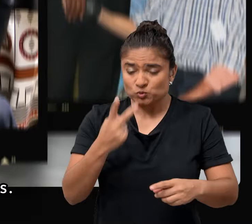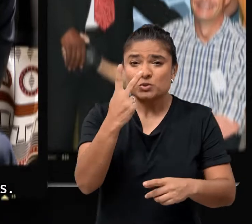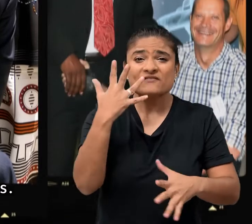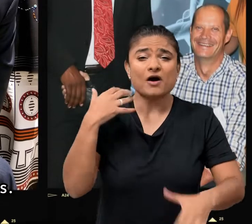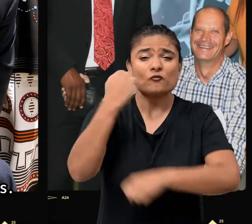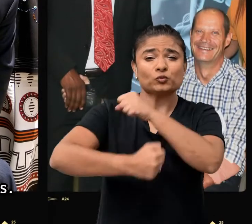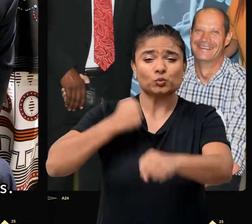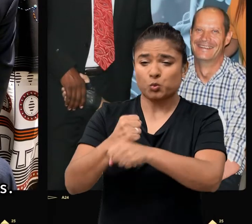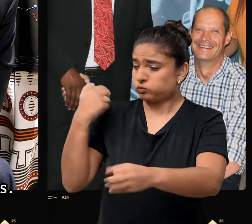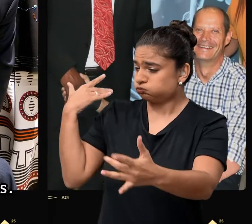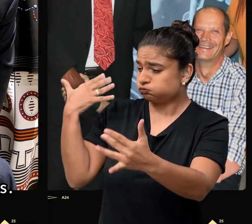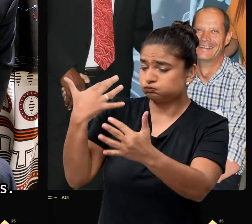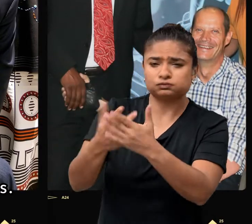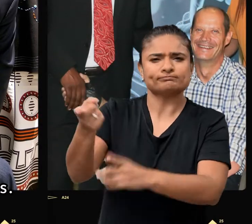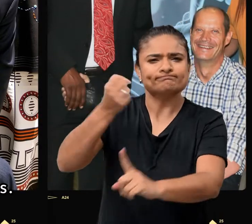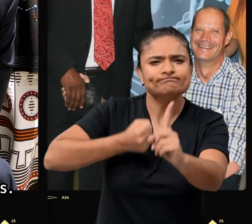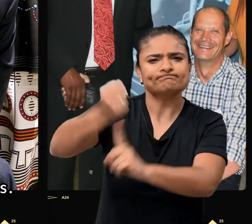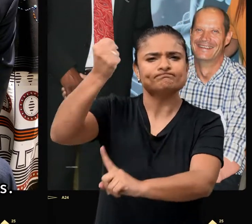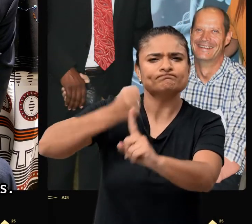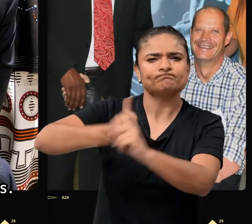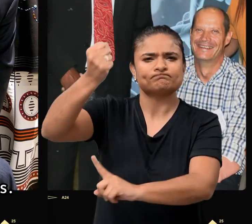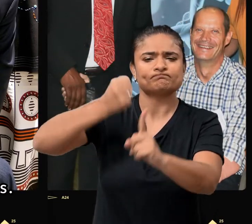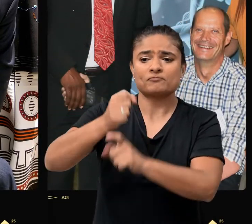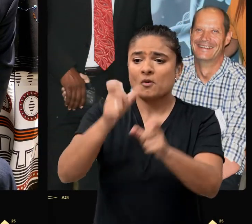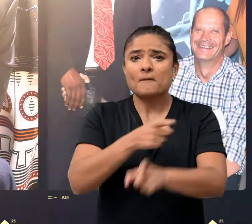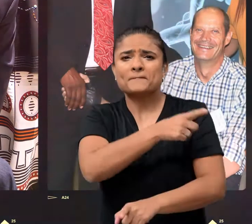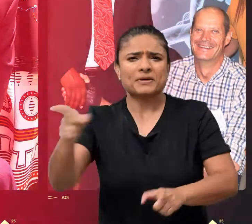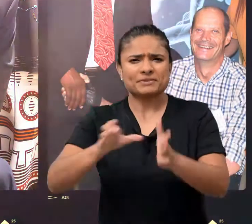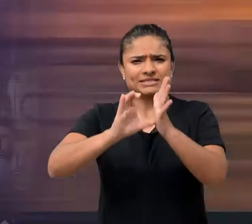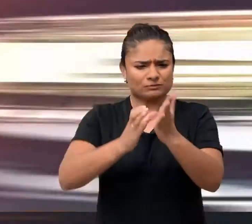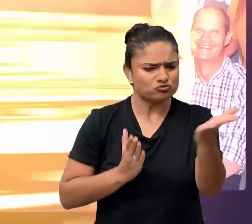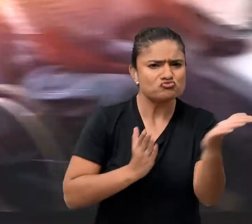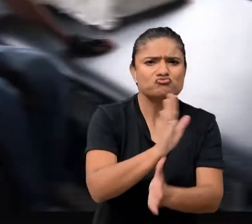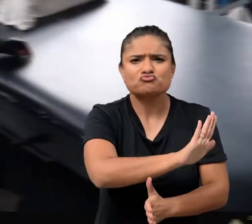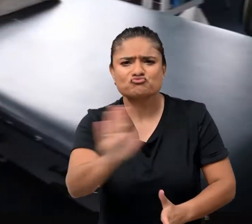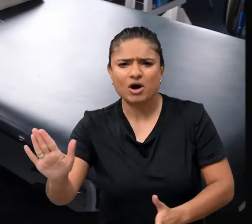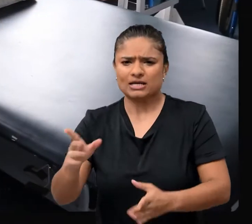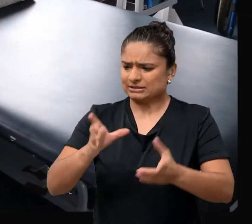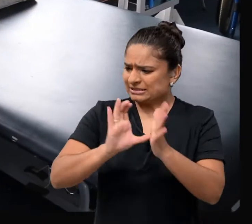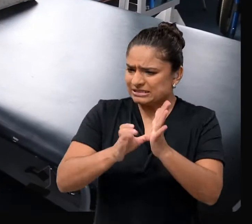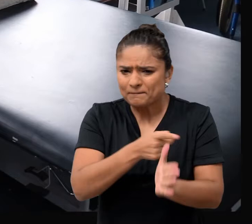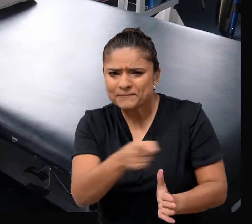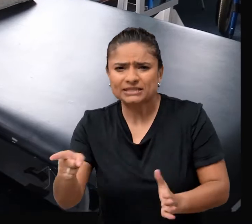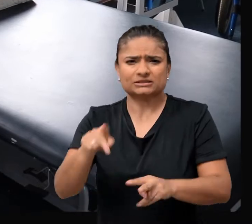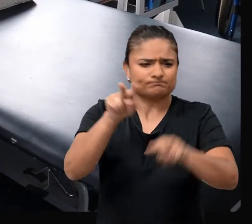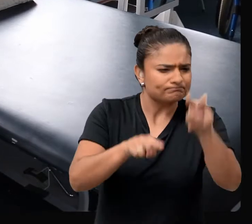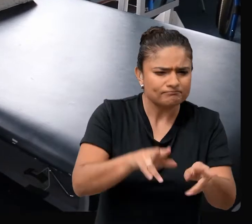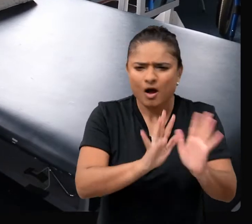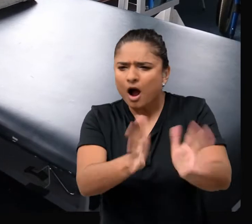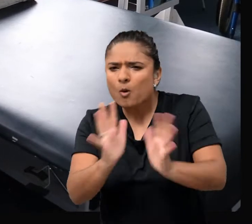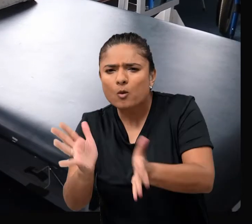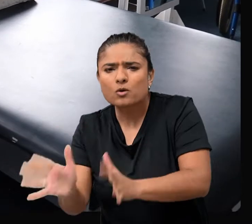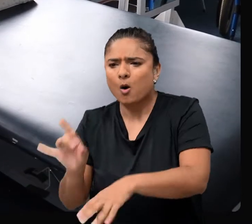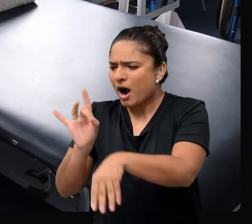For more than 25 years, he has been lobbying for disability rights. Dr. Lloyd regularly does accessibility assessments